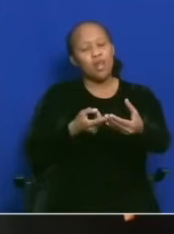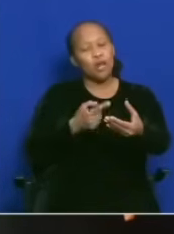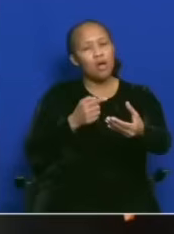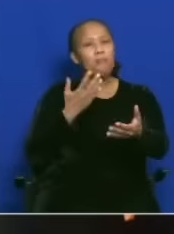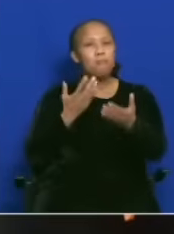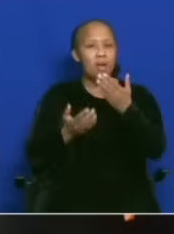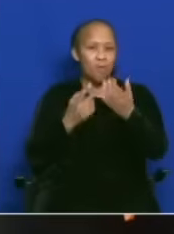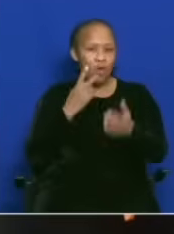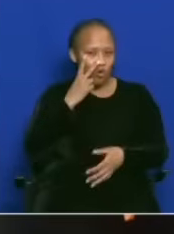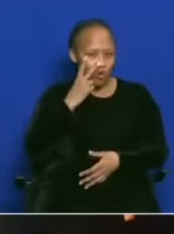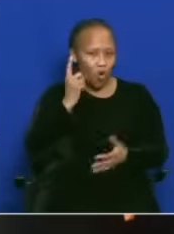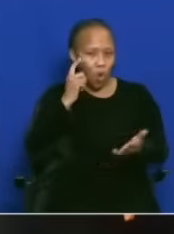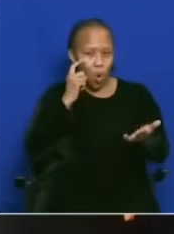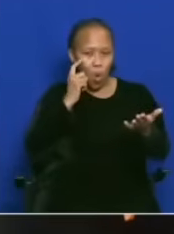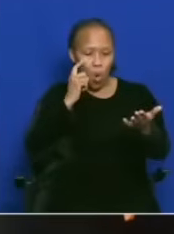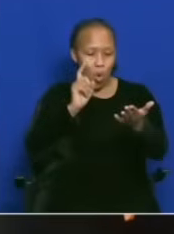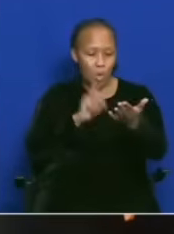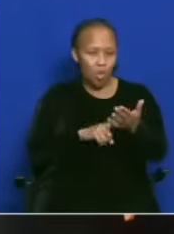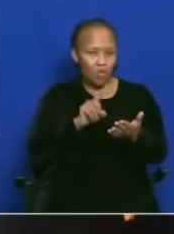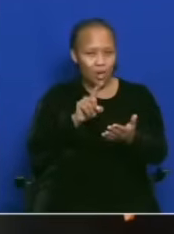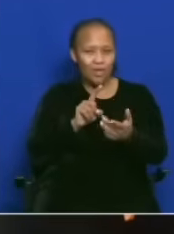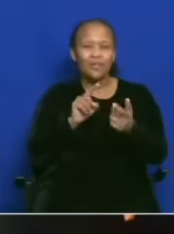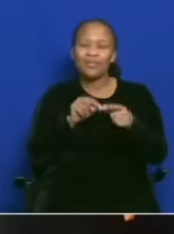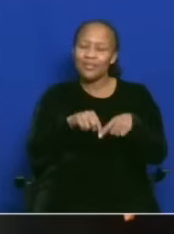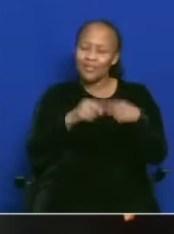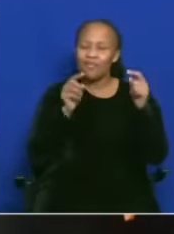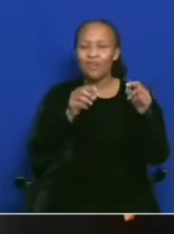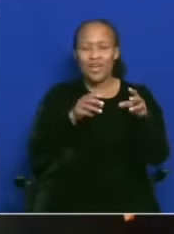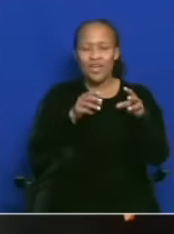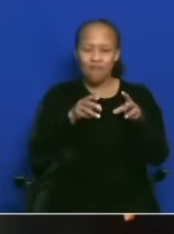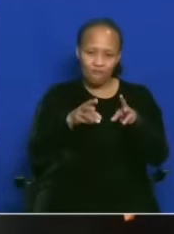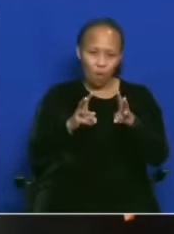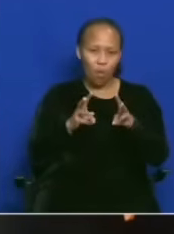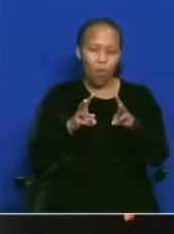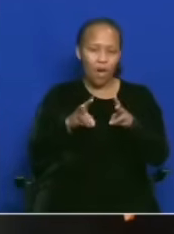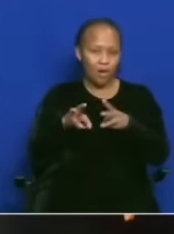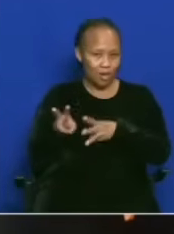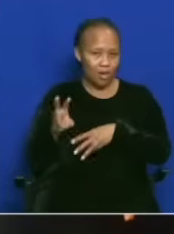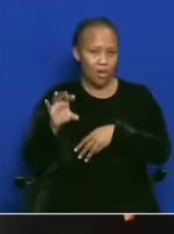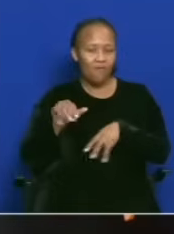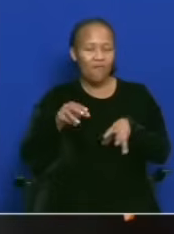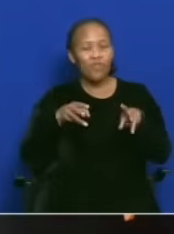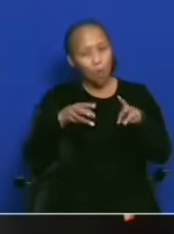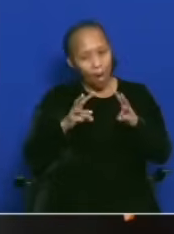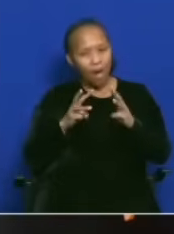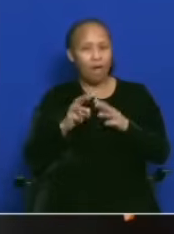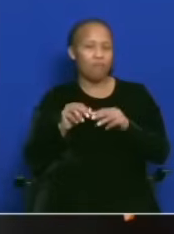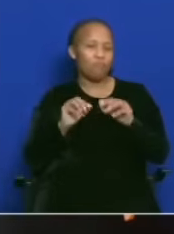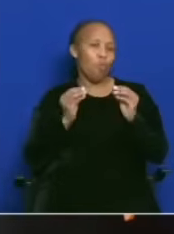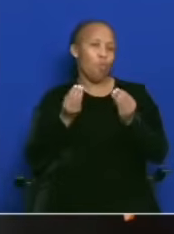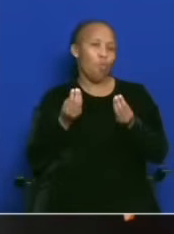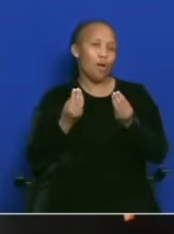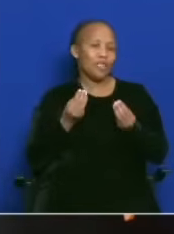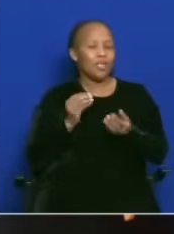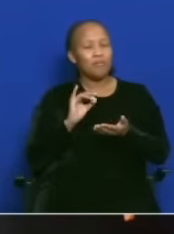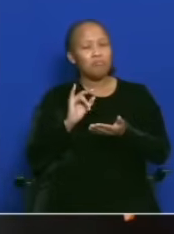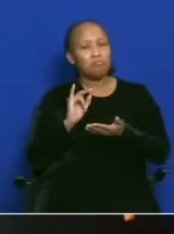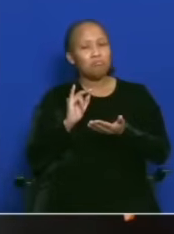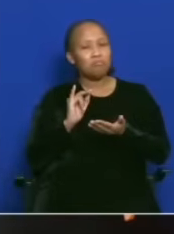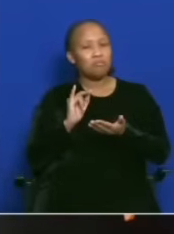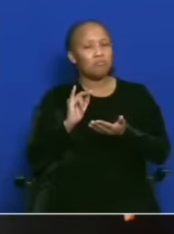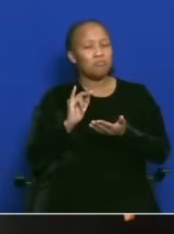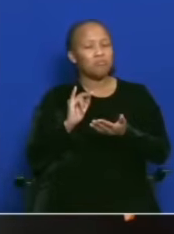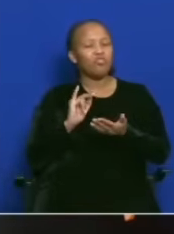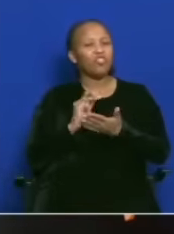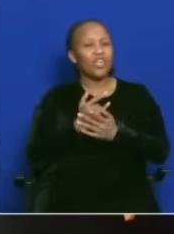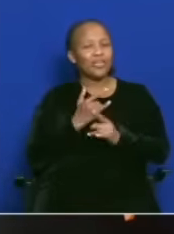format. The way the WhatsApp chats are depicted are in a different format. So, and because I'm going chronologically through